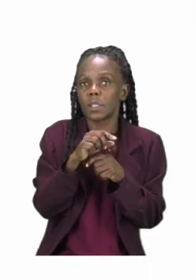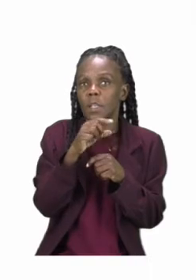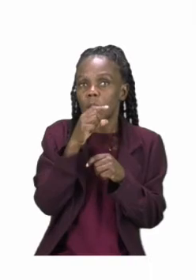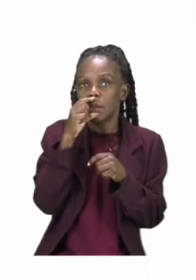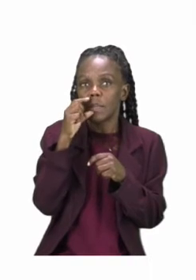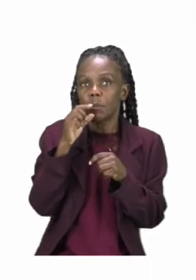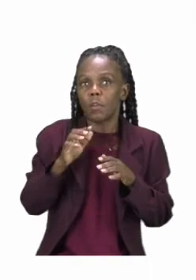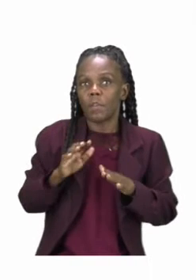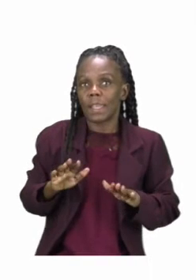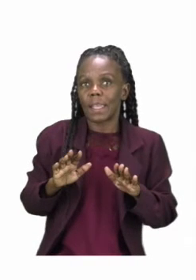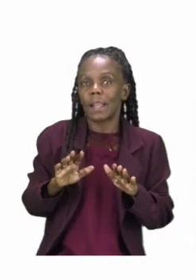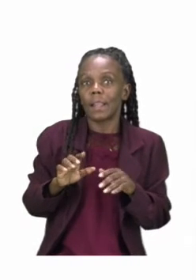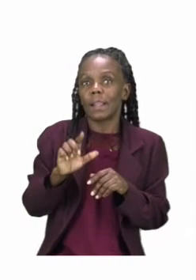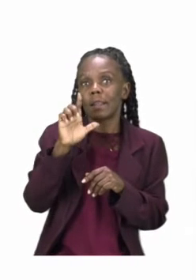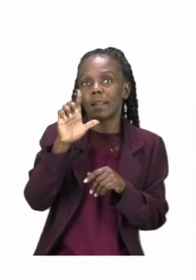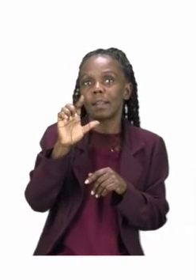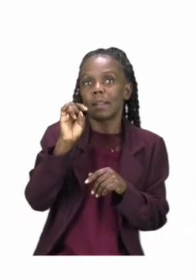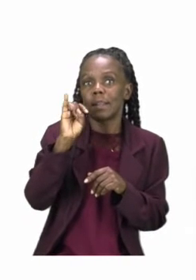2 friends.